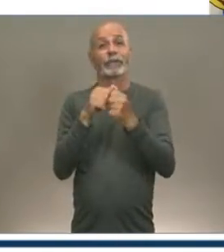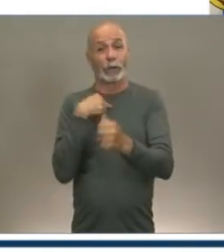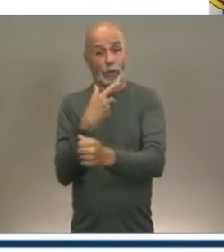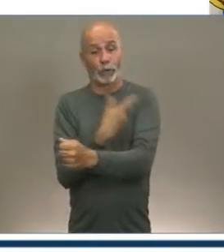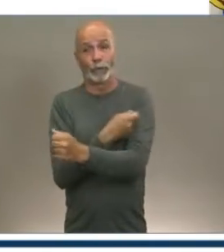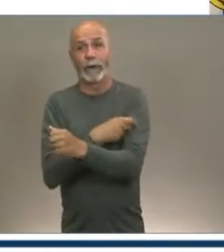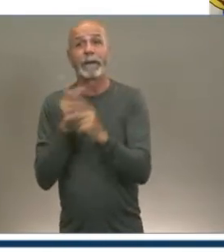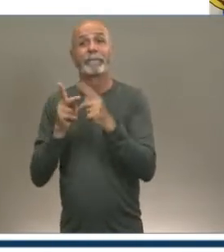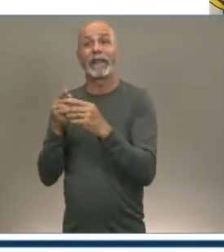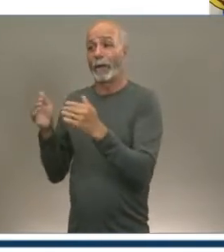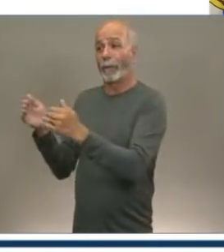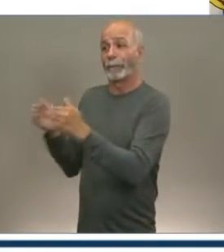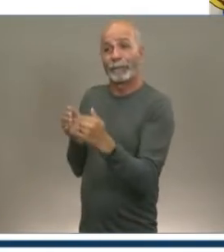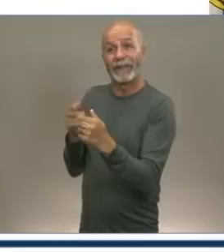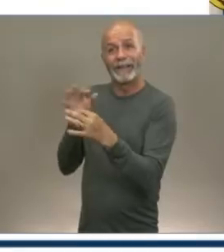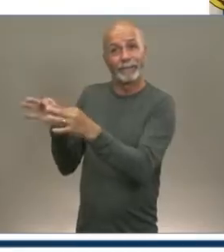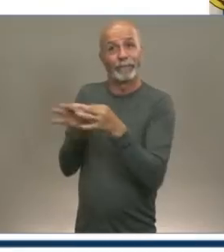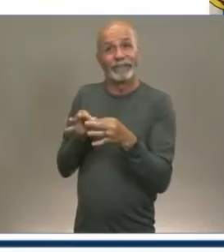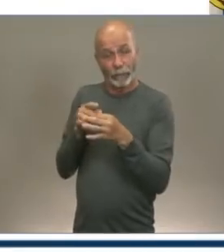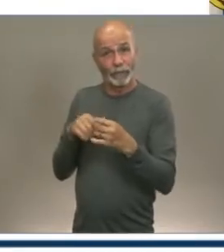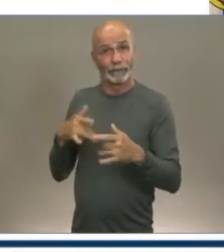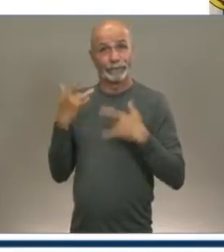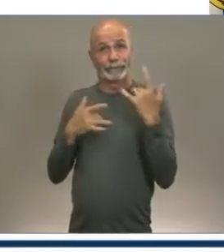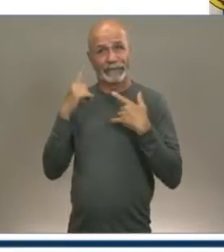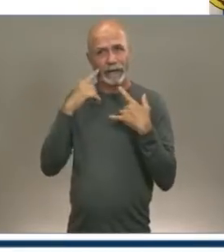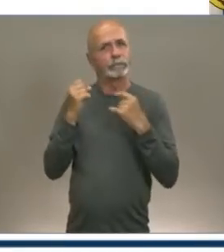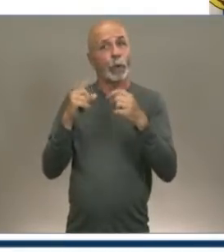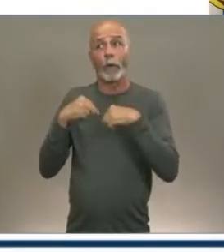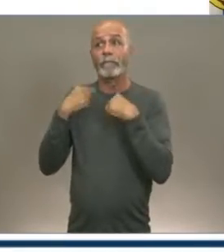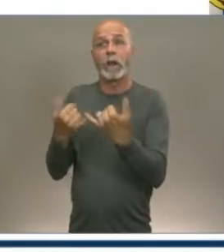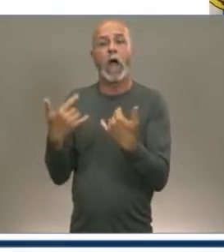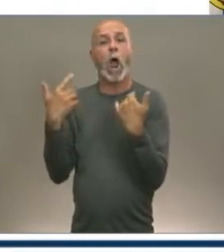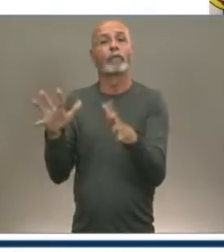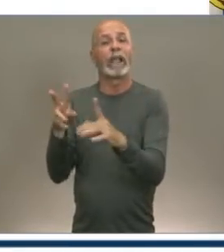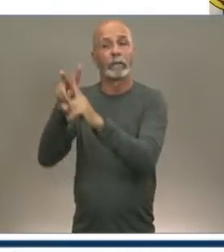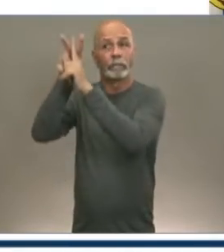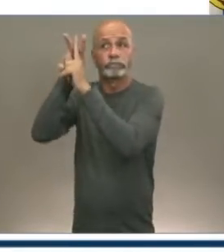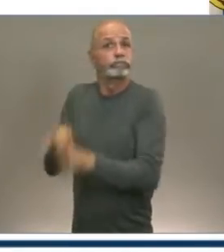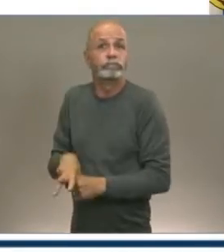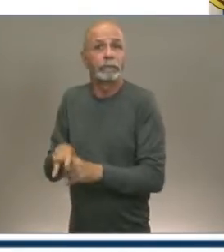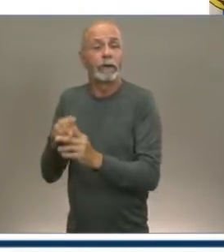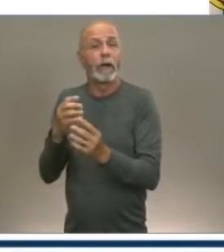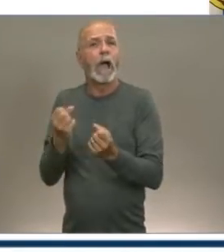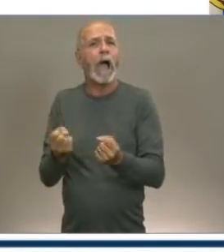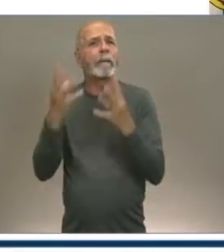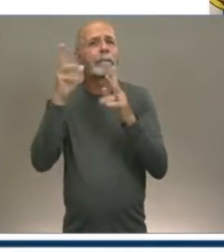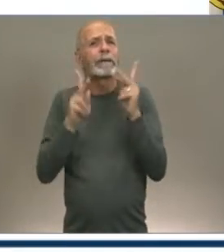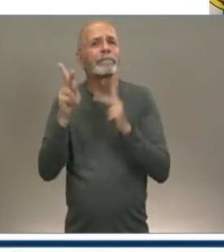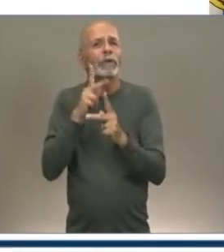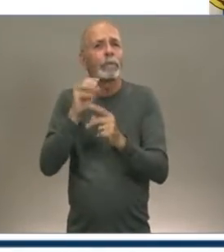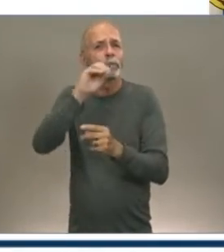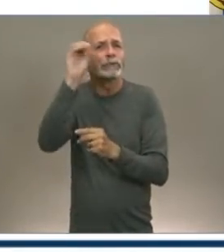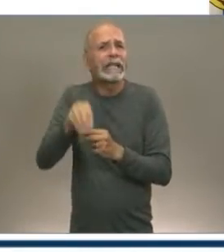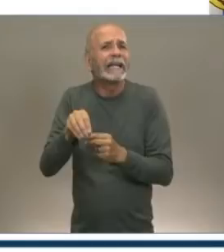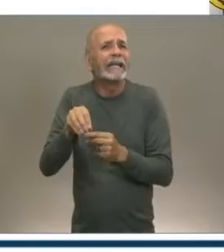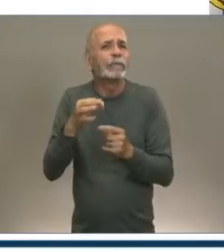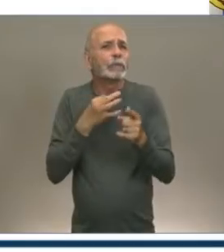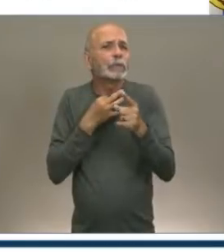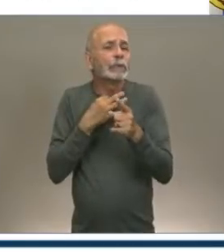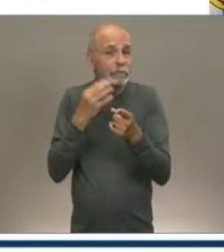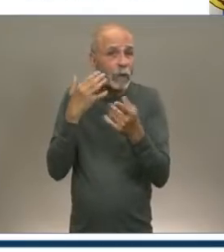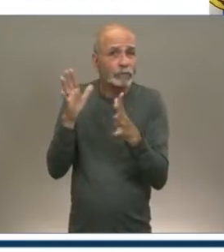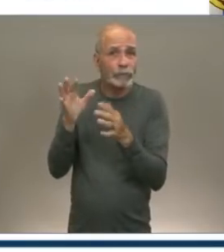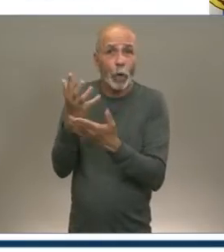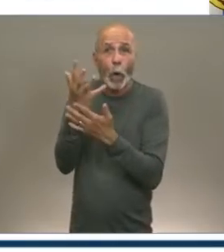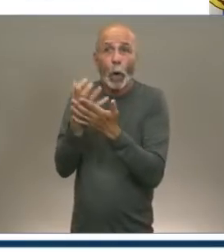have any numbers of what percentage or how many people have rebooked their appointments once it's available? Are there any specific age groups